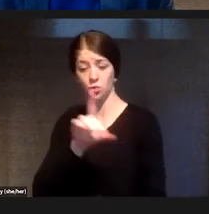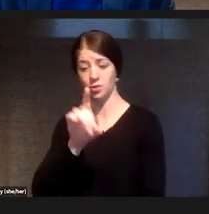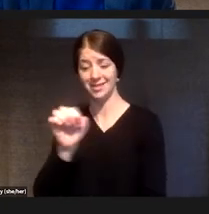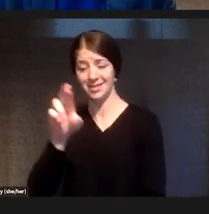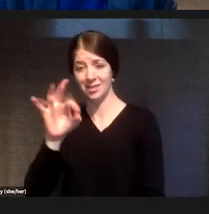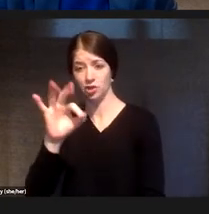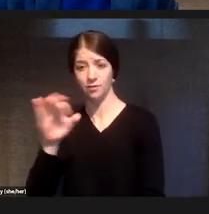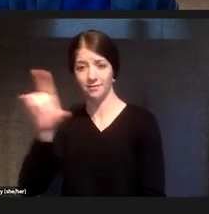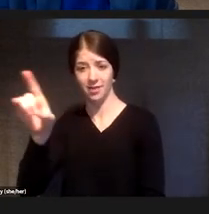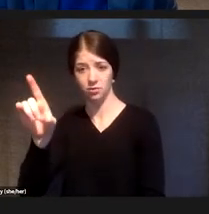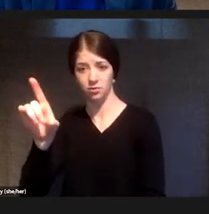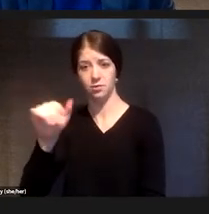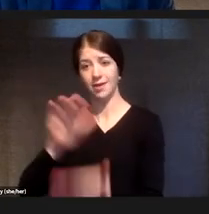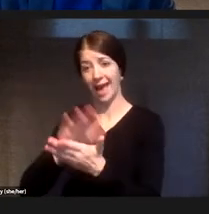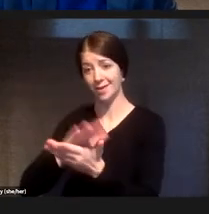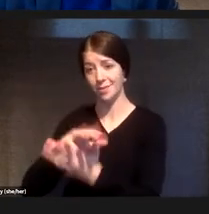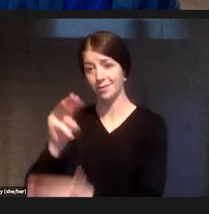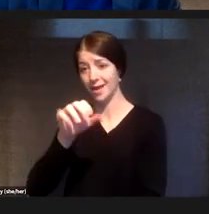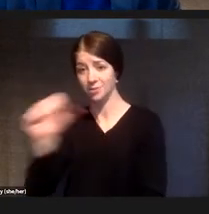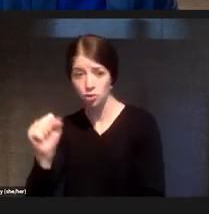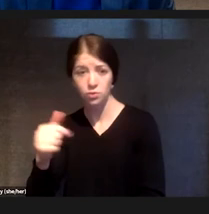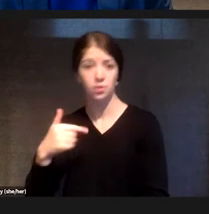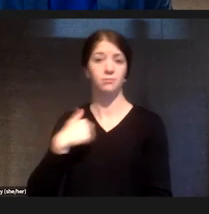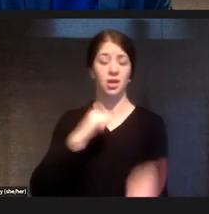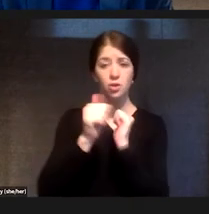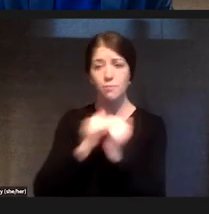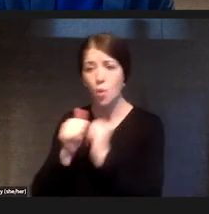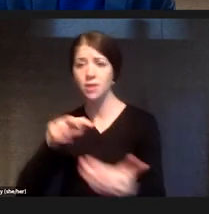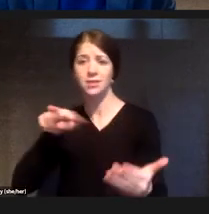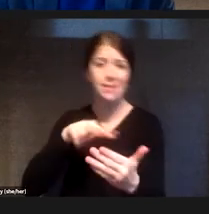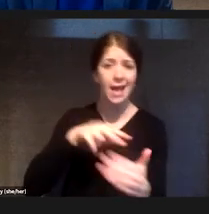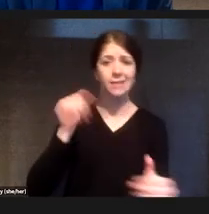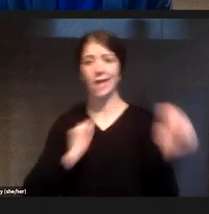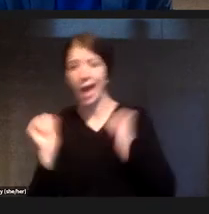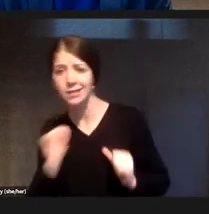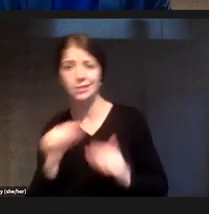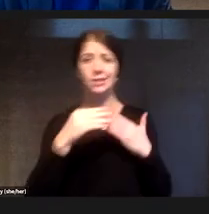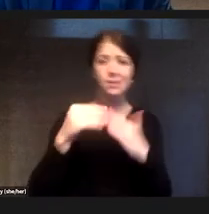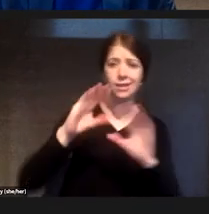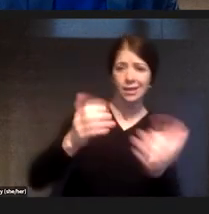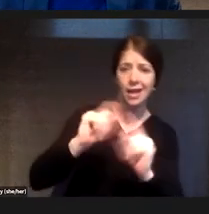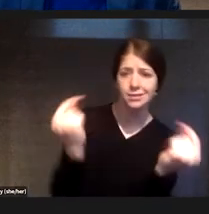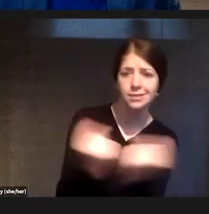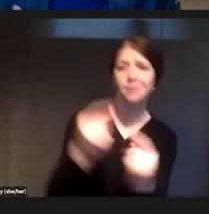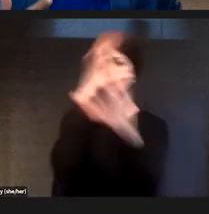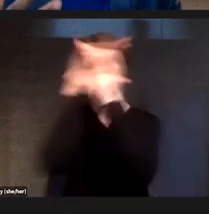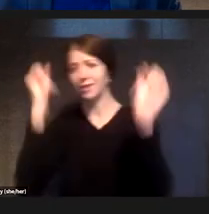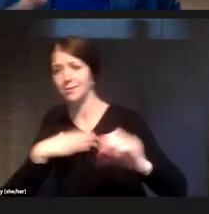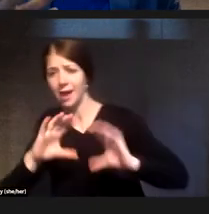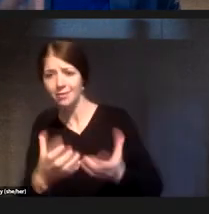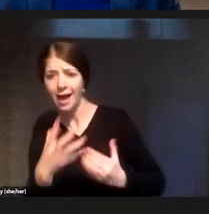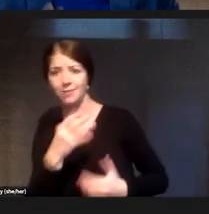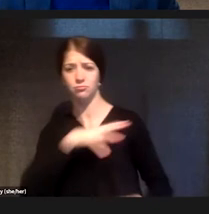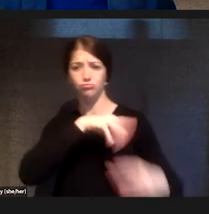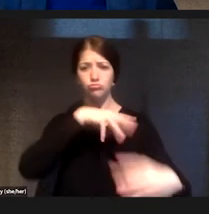Massachusetts. I played all sorts of sports. I sang, I danced, I acted. I was a leader of class teams. I was the president of my class. And I was involved in many things.